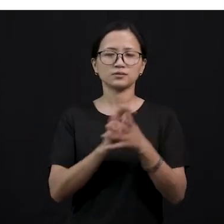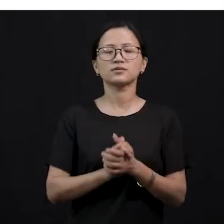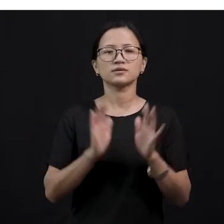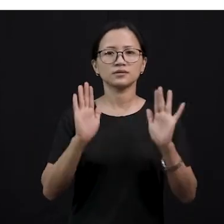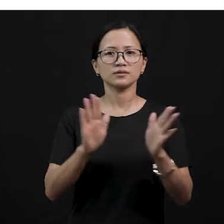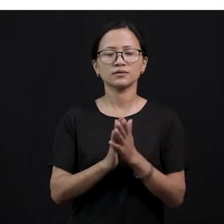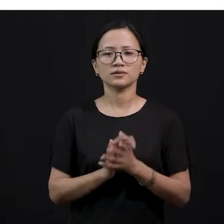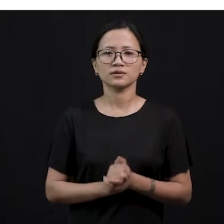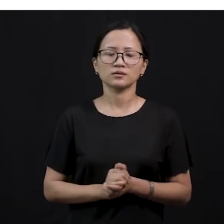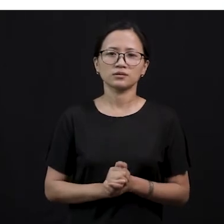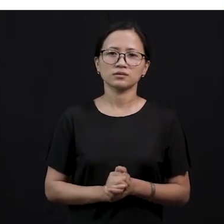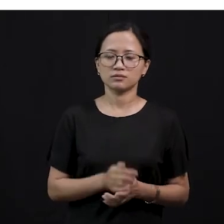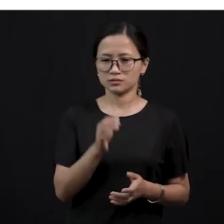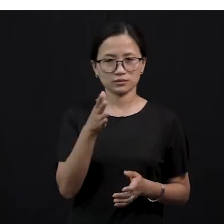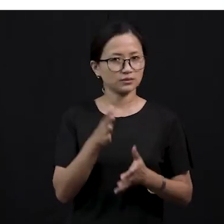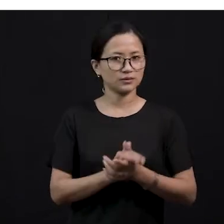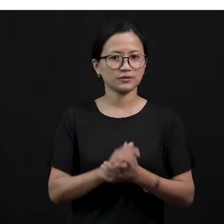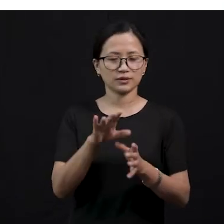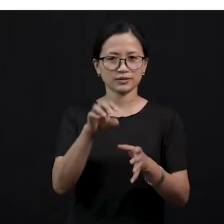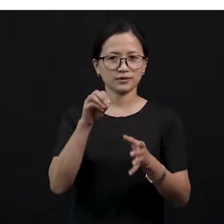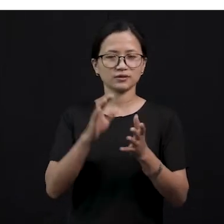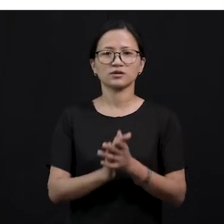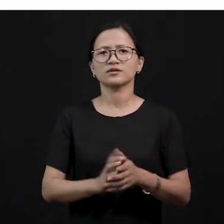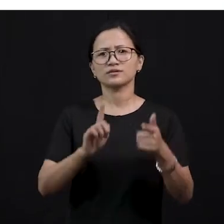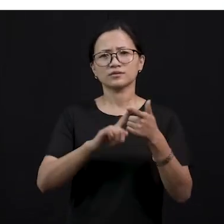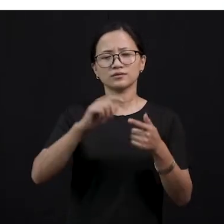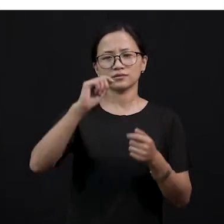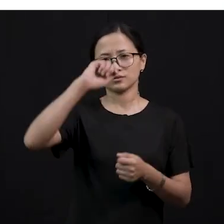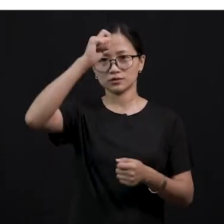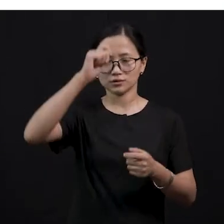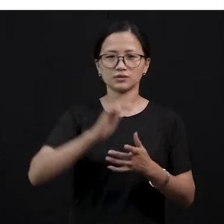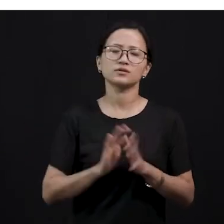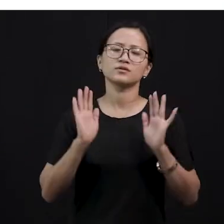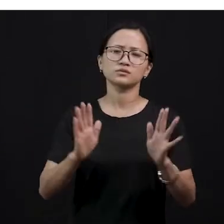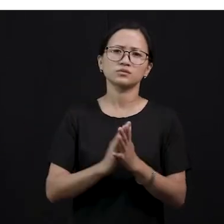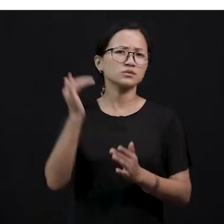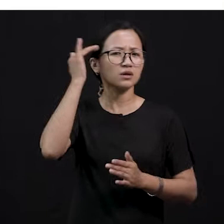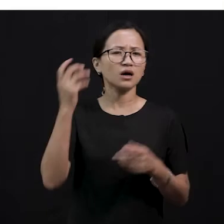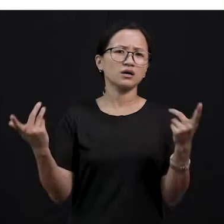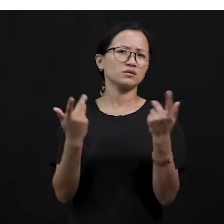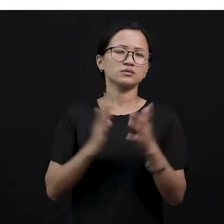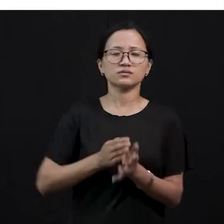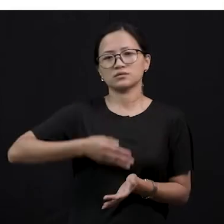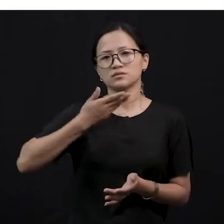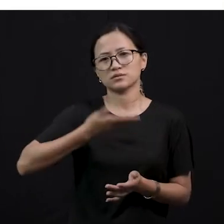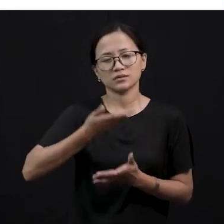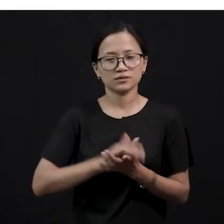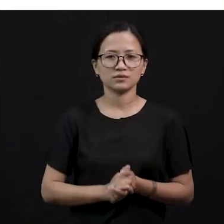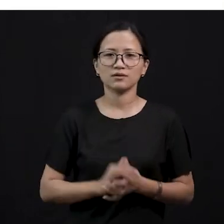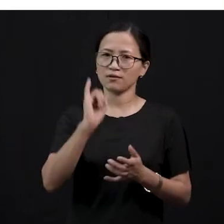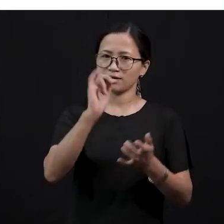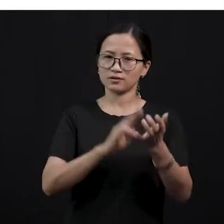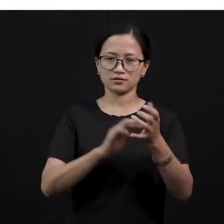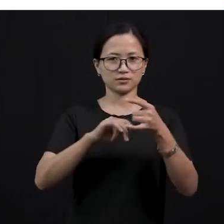is absolutely not kind of education. Everyone knows how to do it. So what am I supposed to be teaching you, especially with the